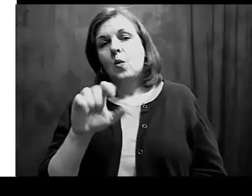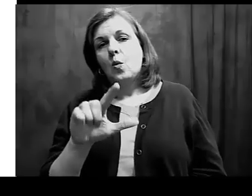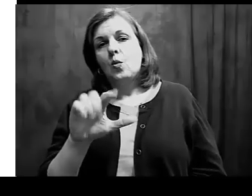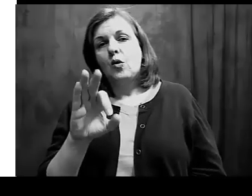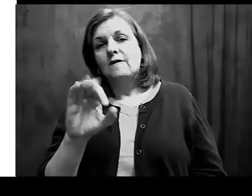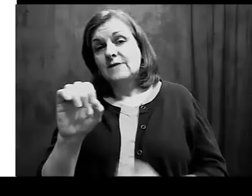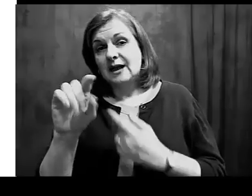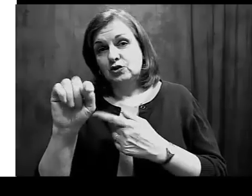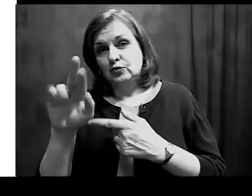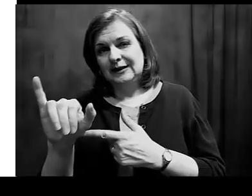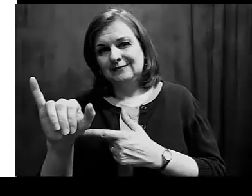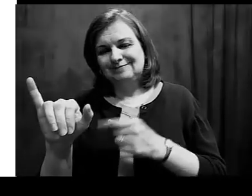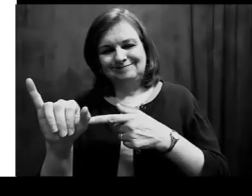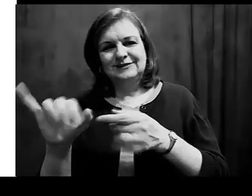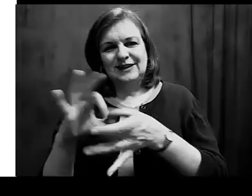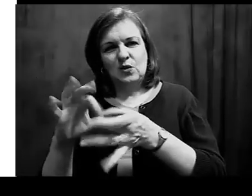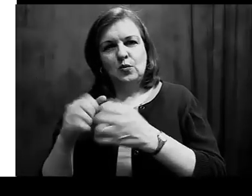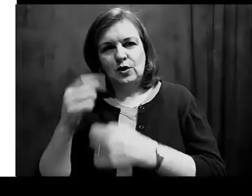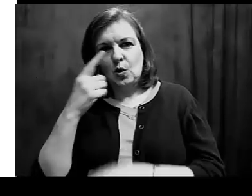your nose,